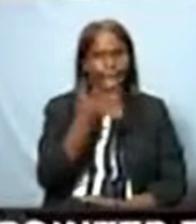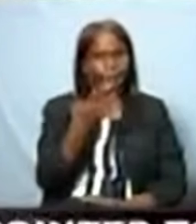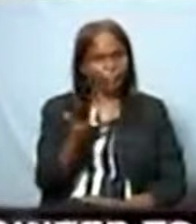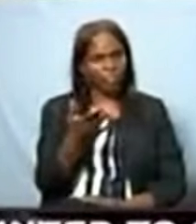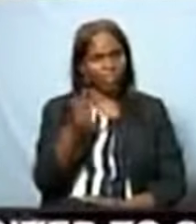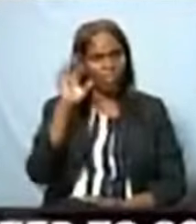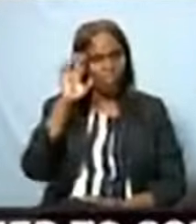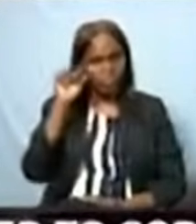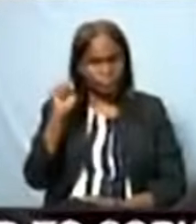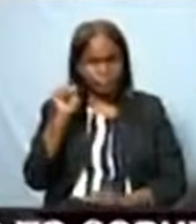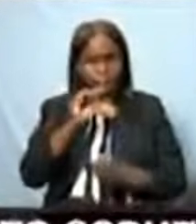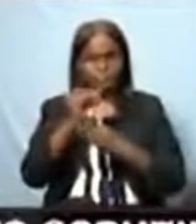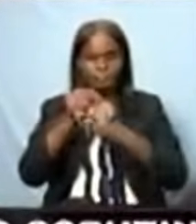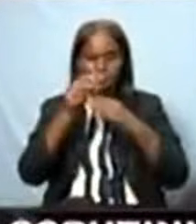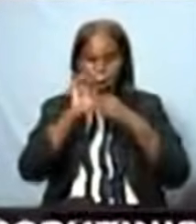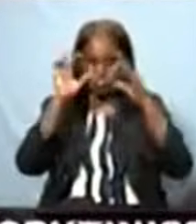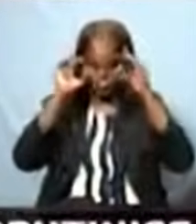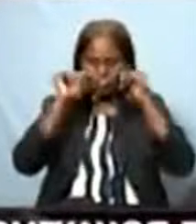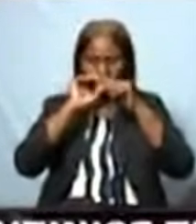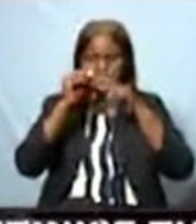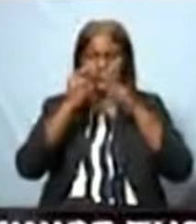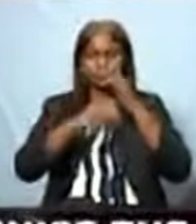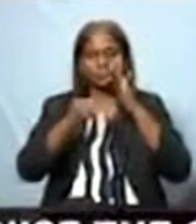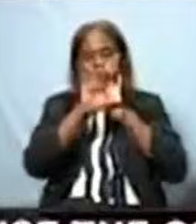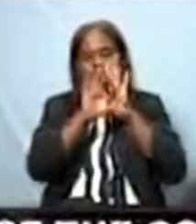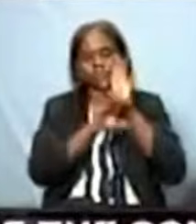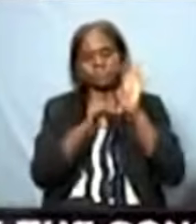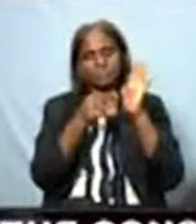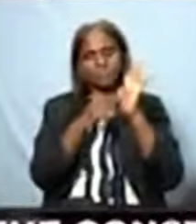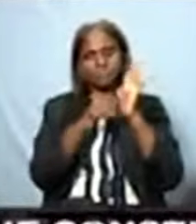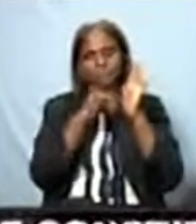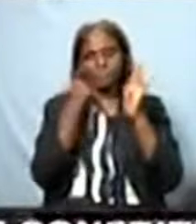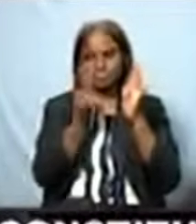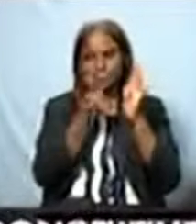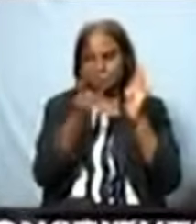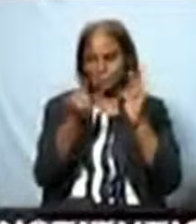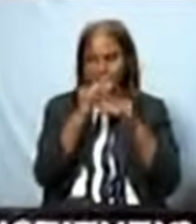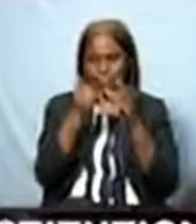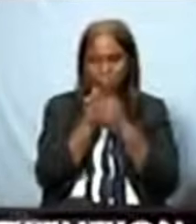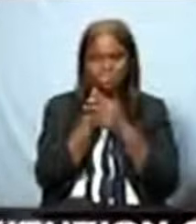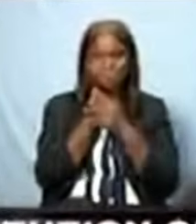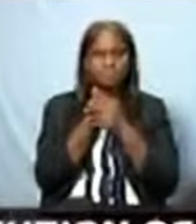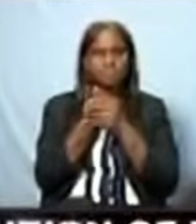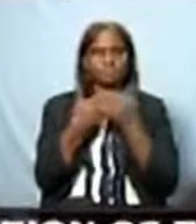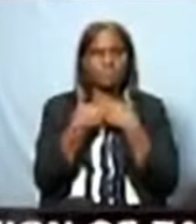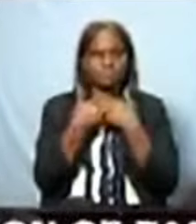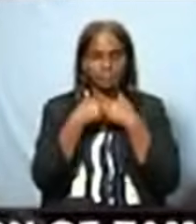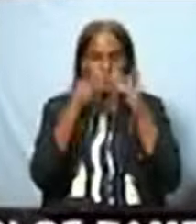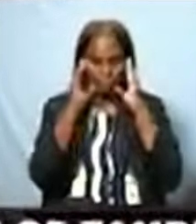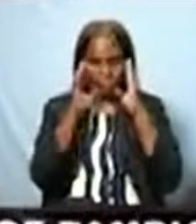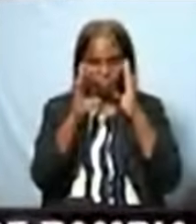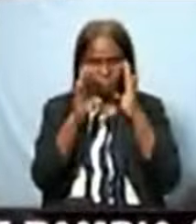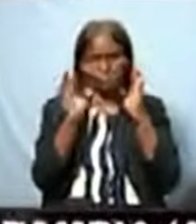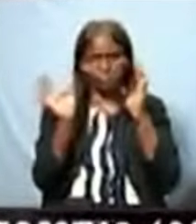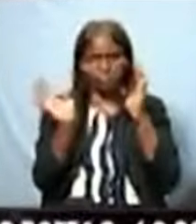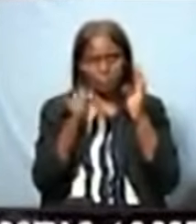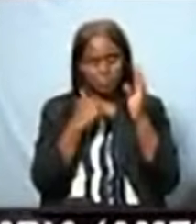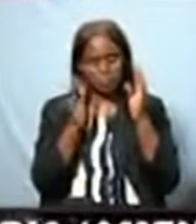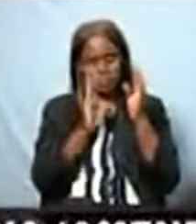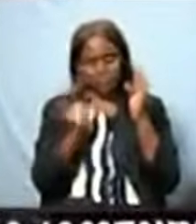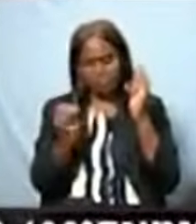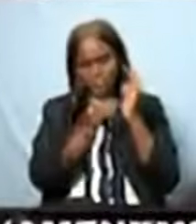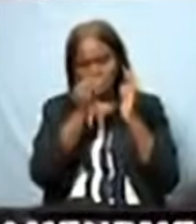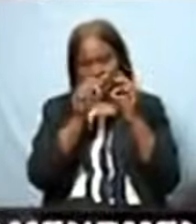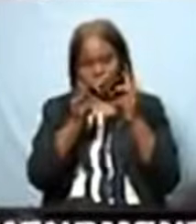the president or anyone. But the Constitution, apart from all the bills that we deal with, has its own way